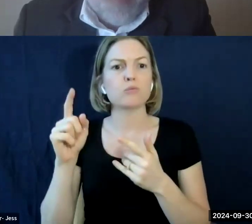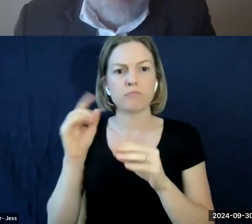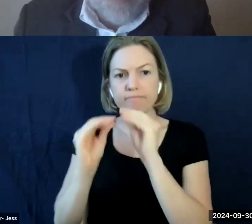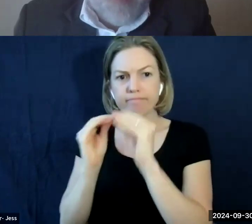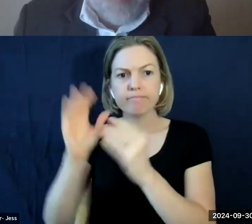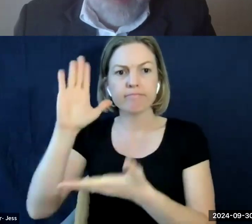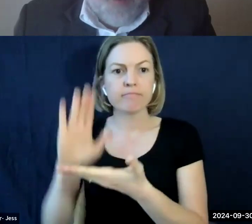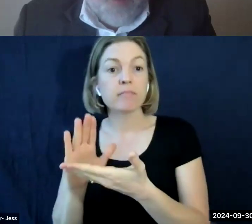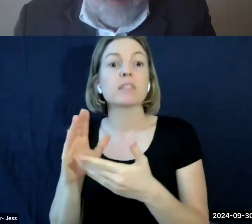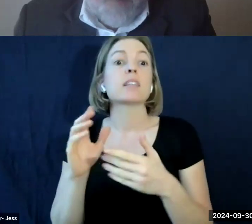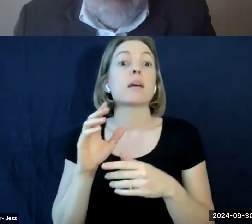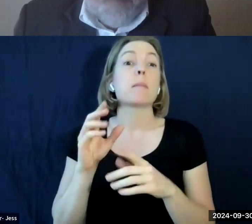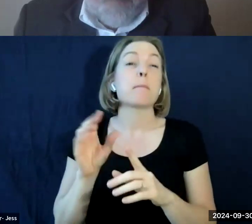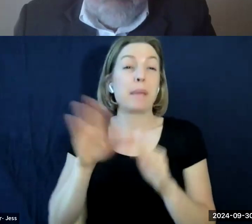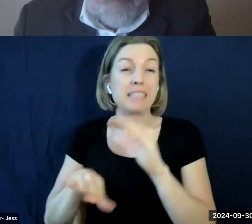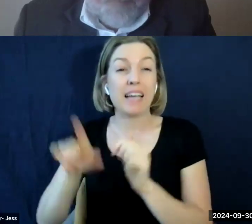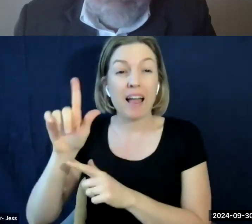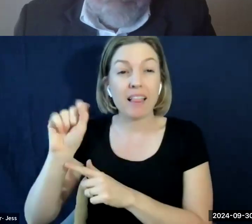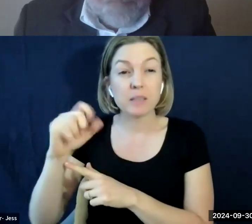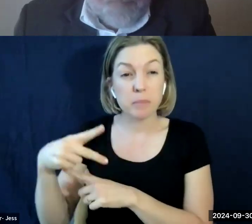with basically the LSP component of it?